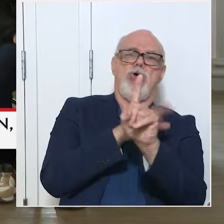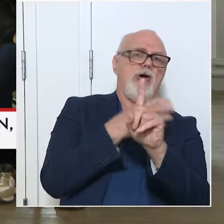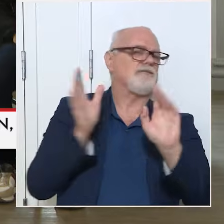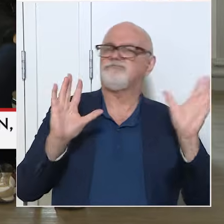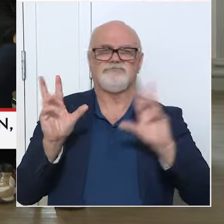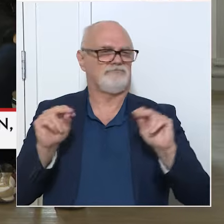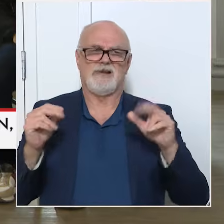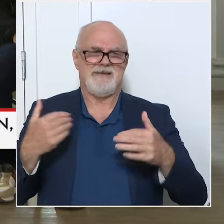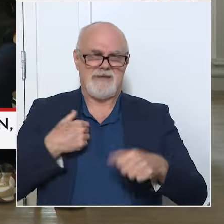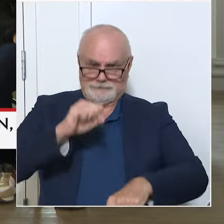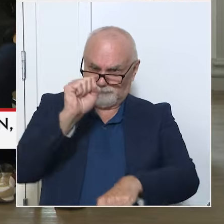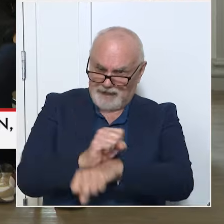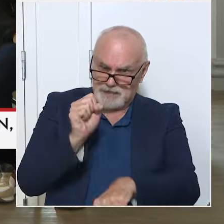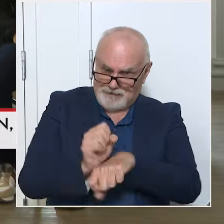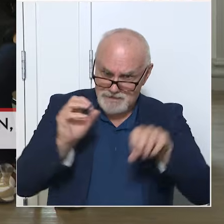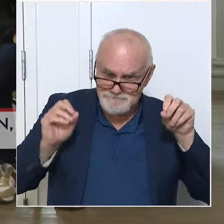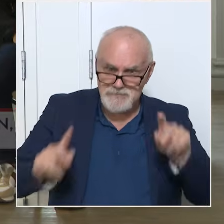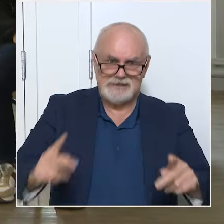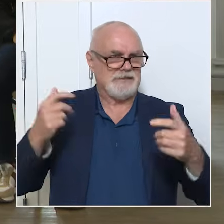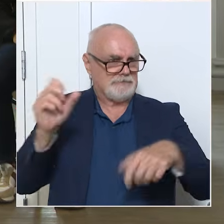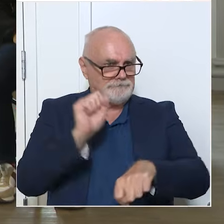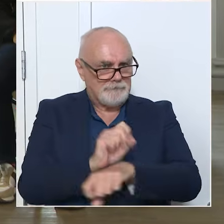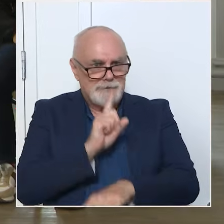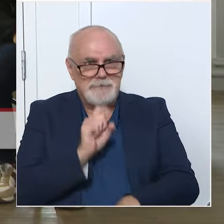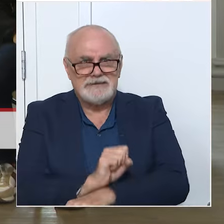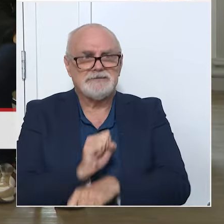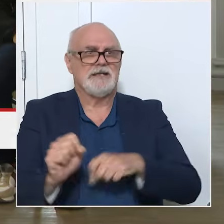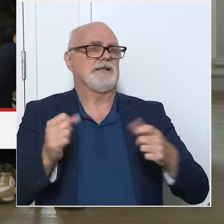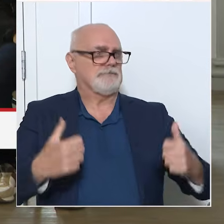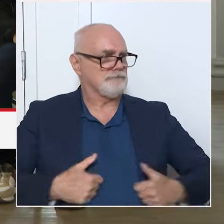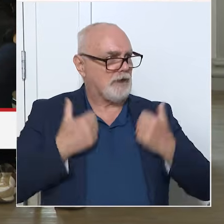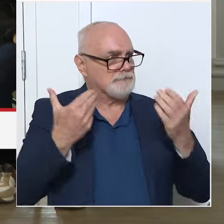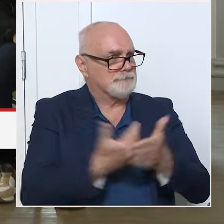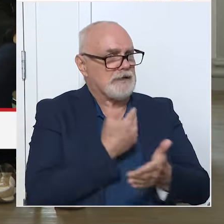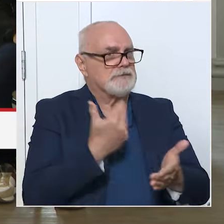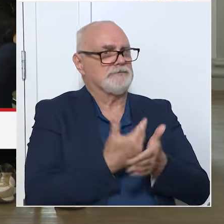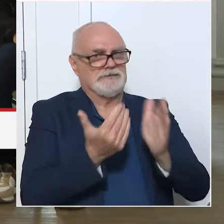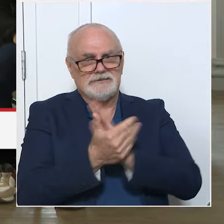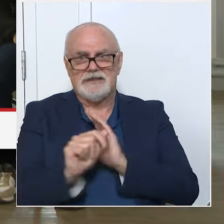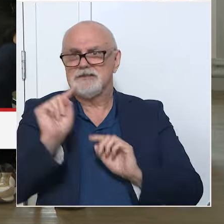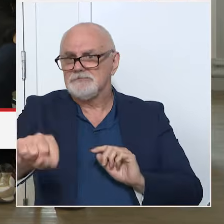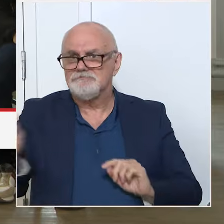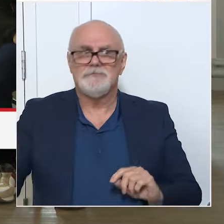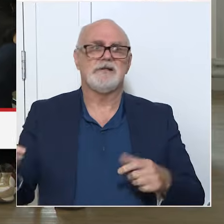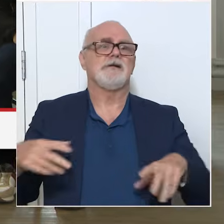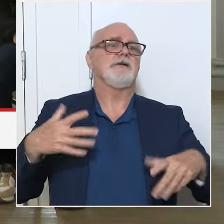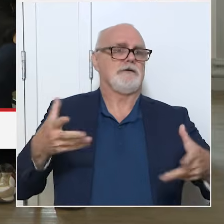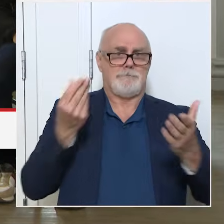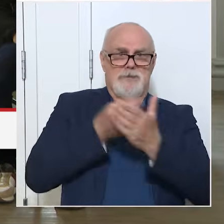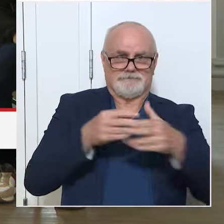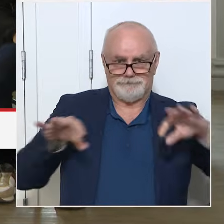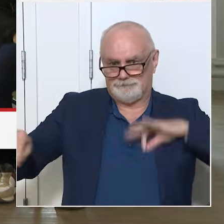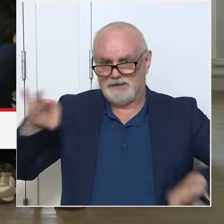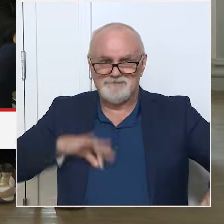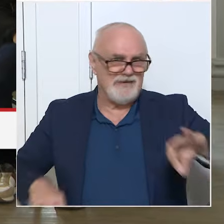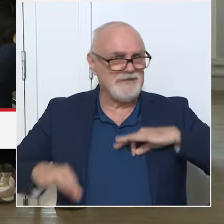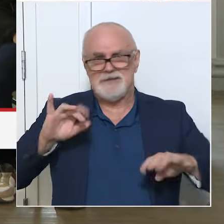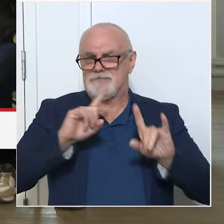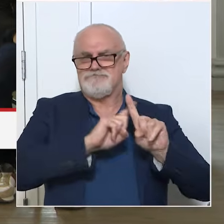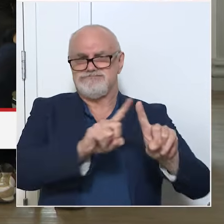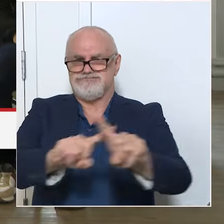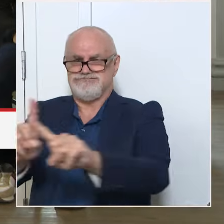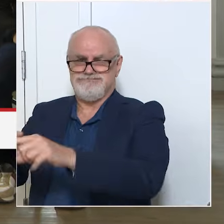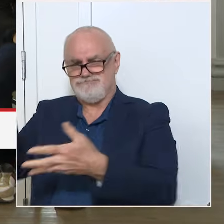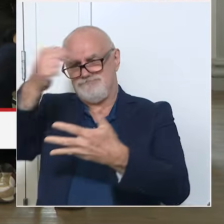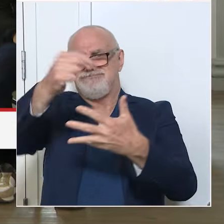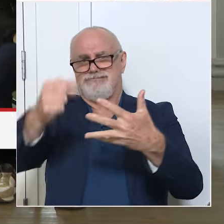created, where residents will gain new skills, and where prosperity can grow right here in our city. This is